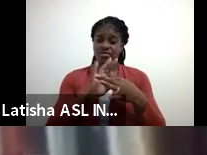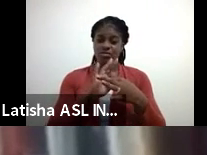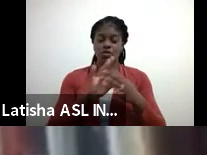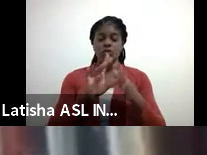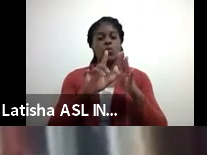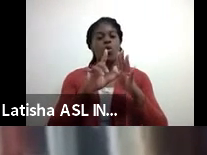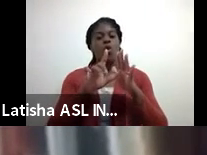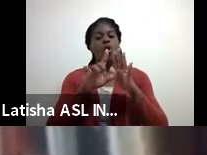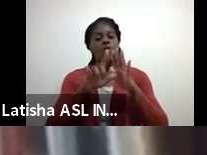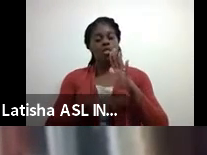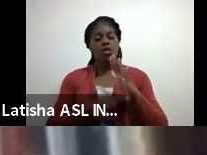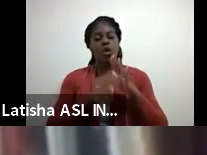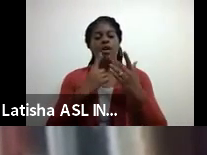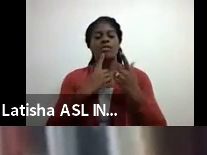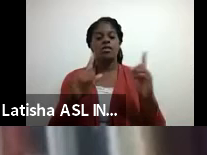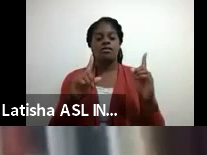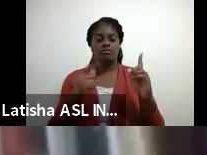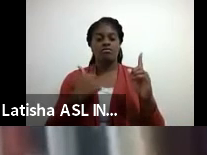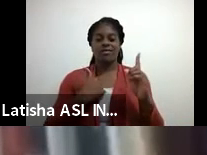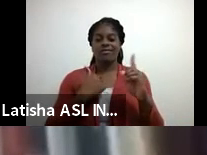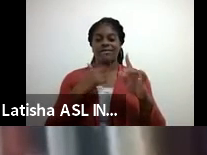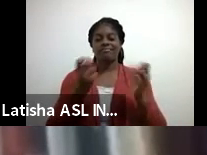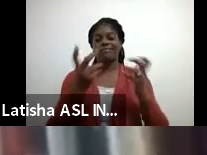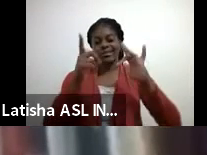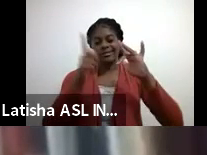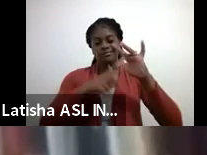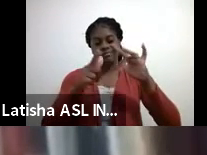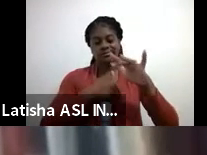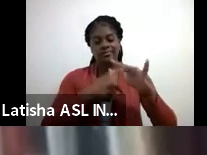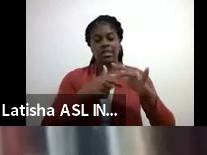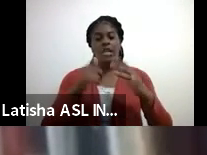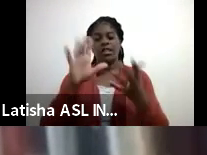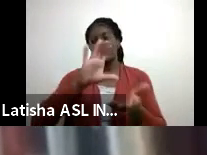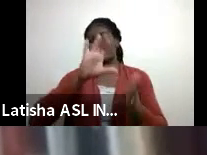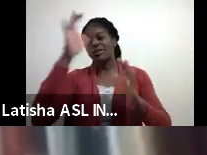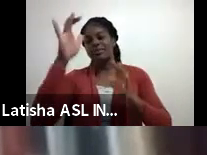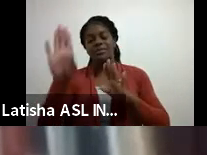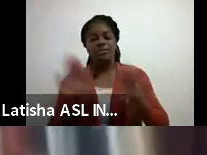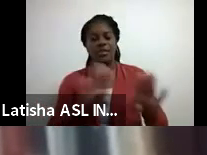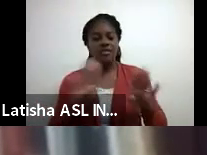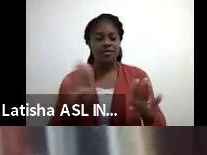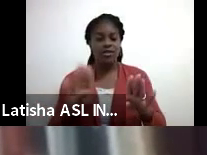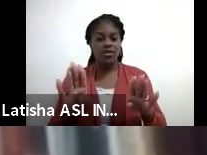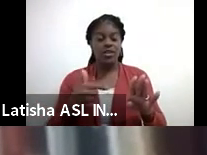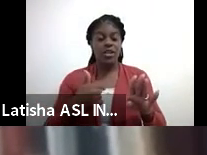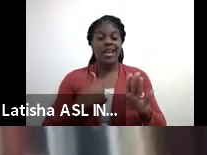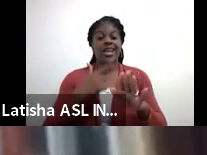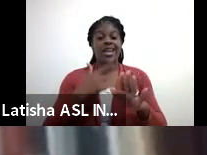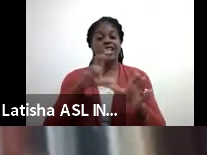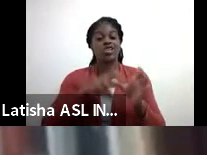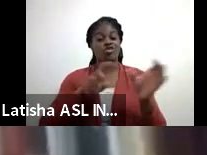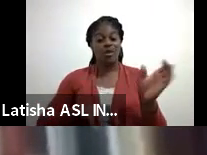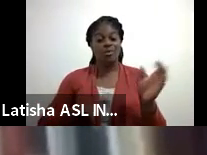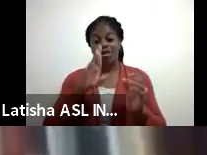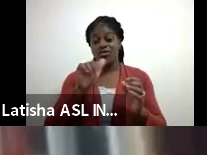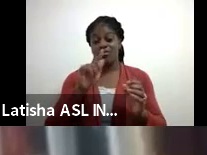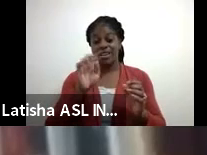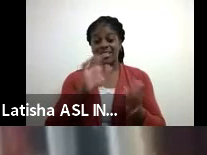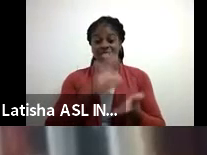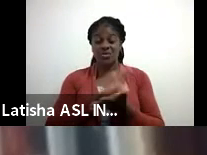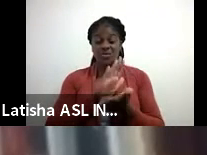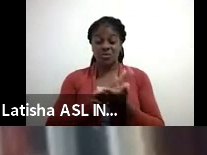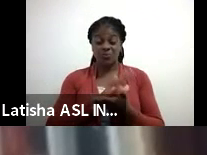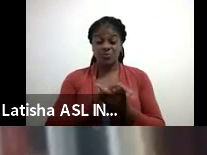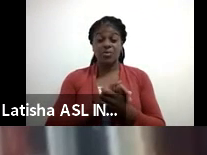achievement, chronic absences, disruptive behavior, and dropout rates in our schools. When we talk